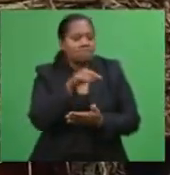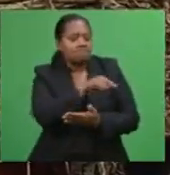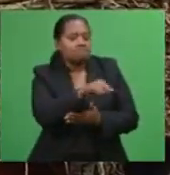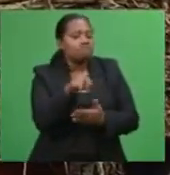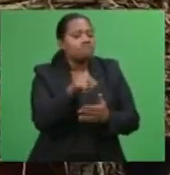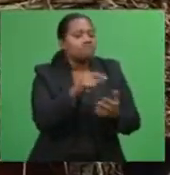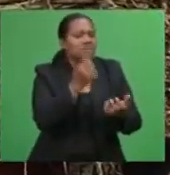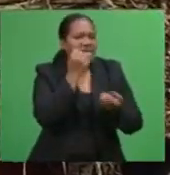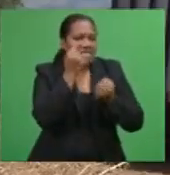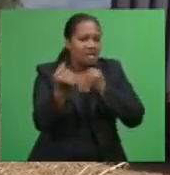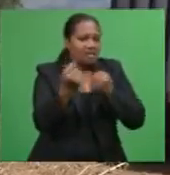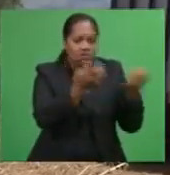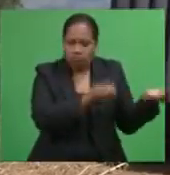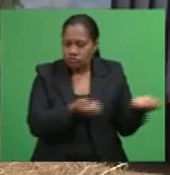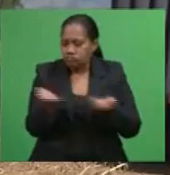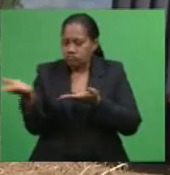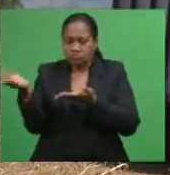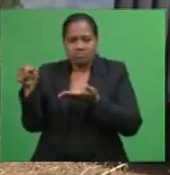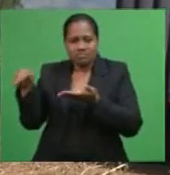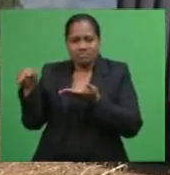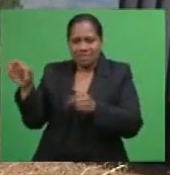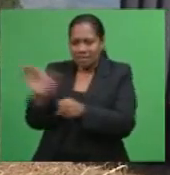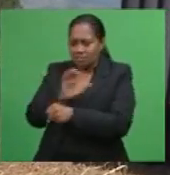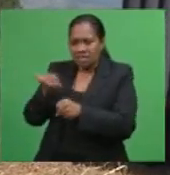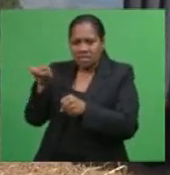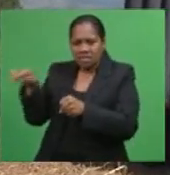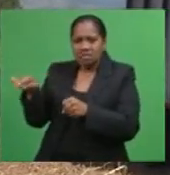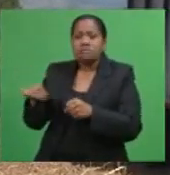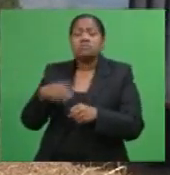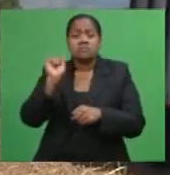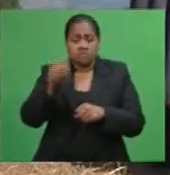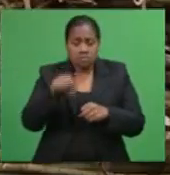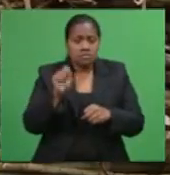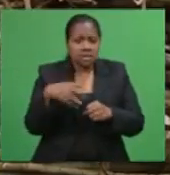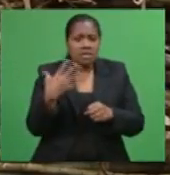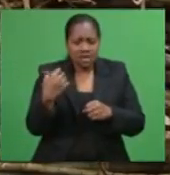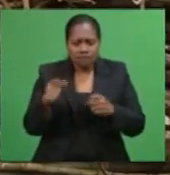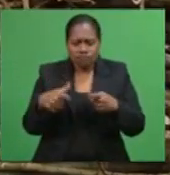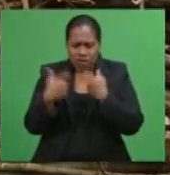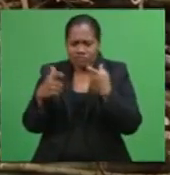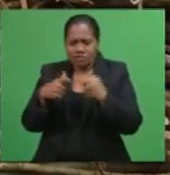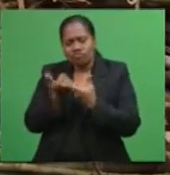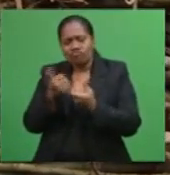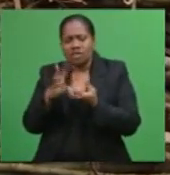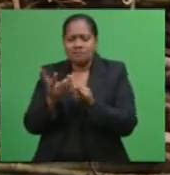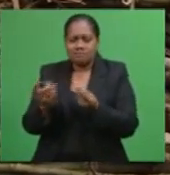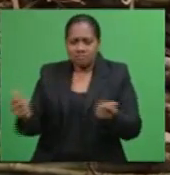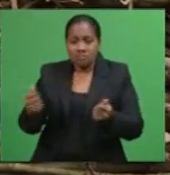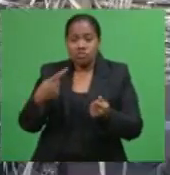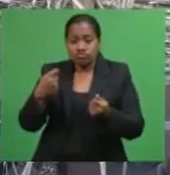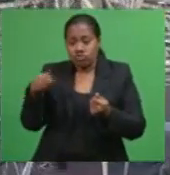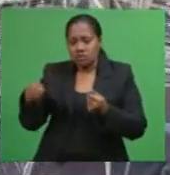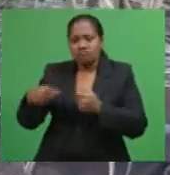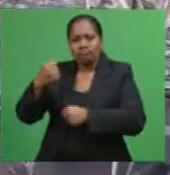deliver to the mills. He says logistical challenges have been solved and the mills will be ready to start